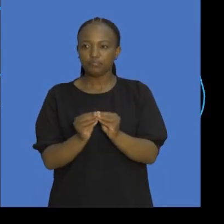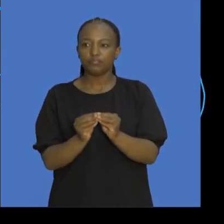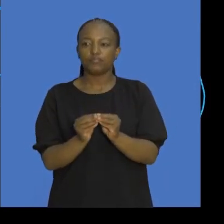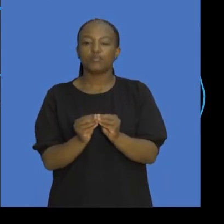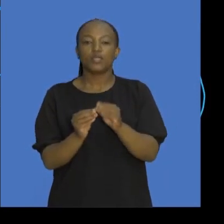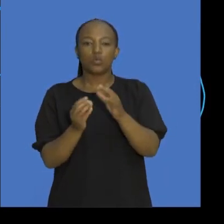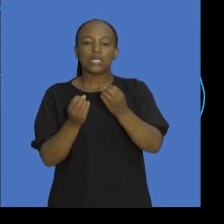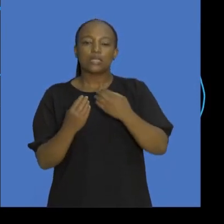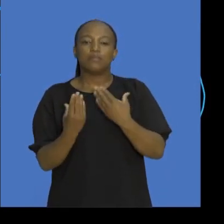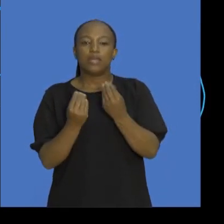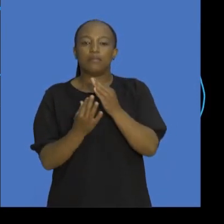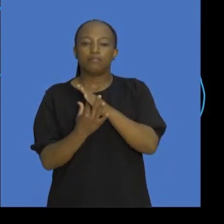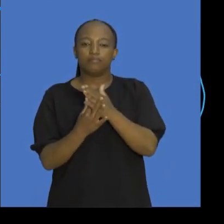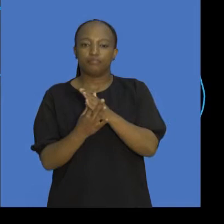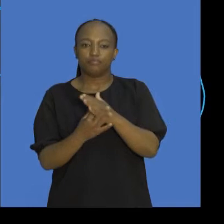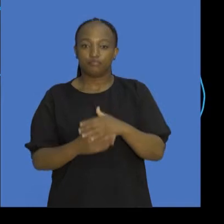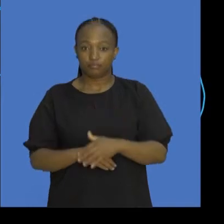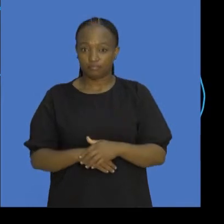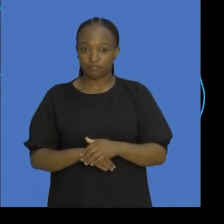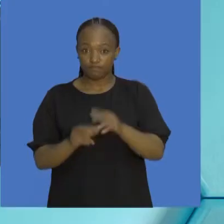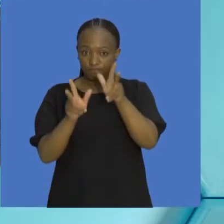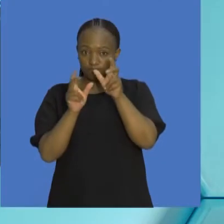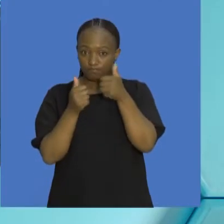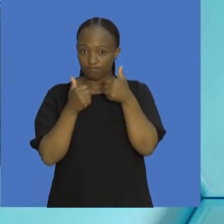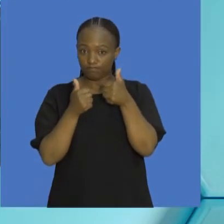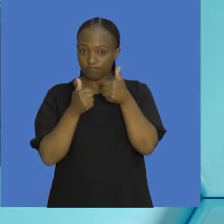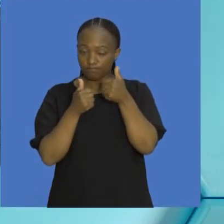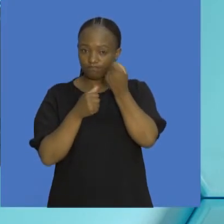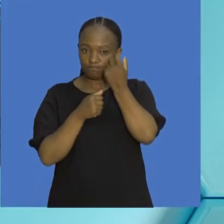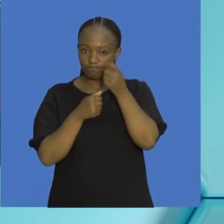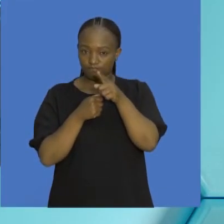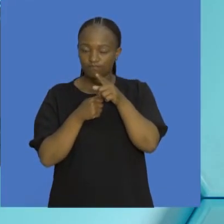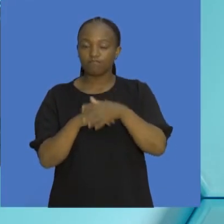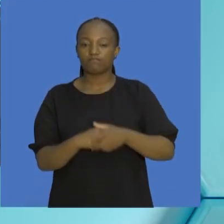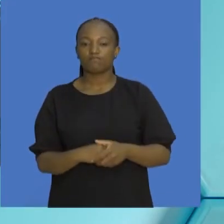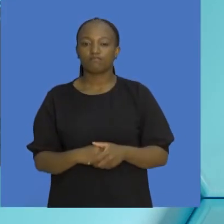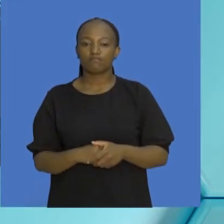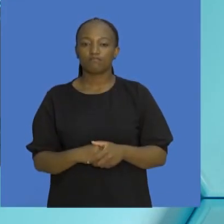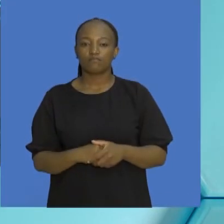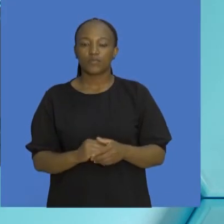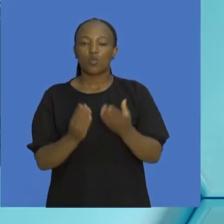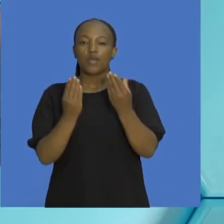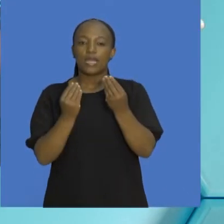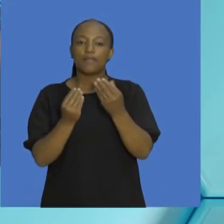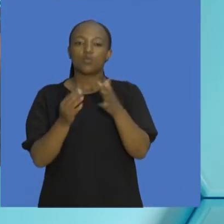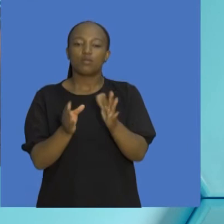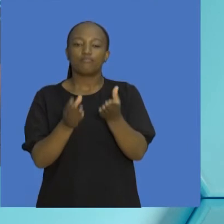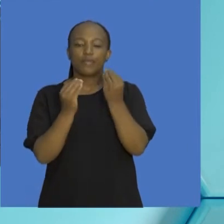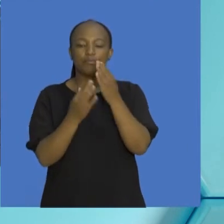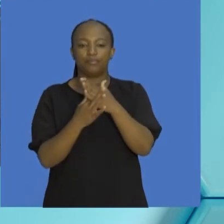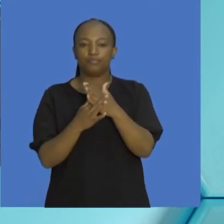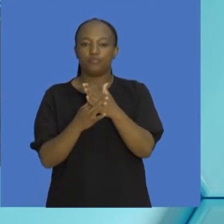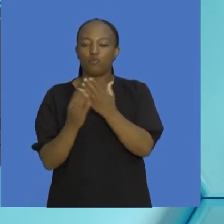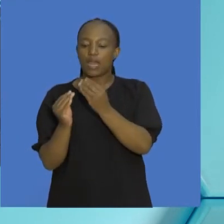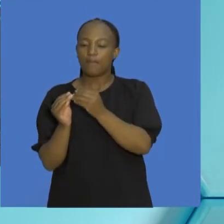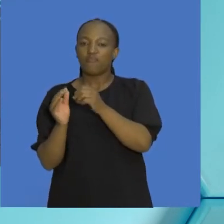the median. Are we all together, guys? Okay. Which is the middle value if you arrange our data from the